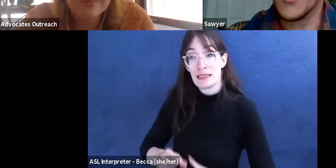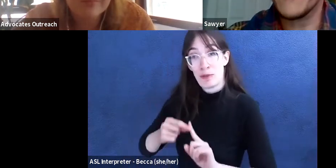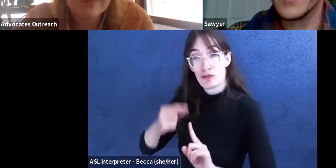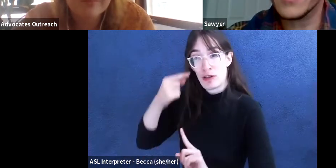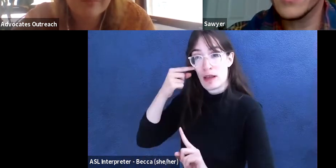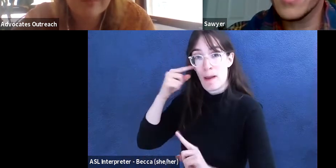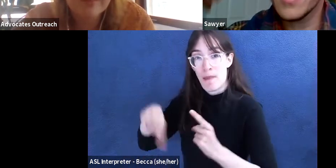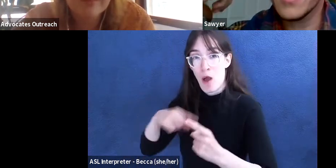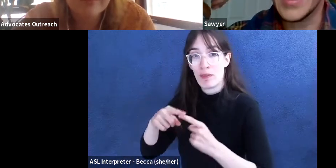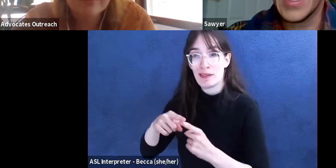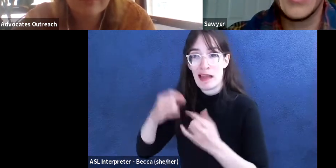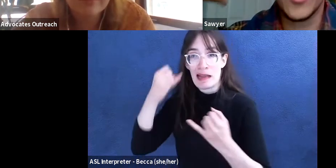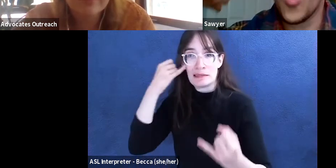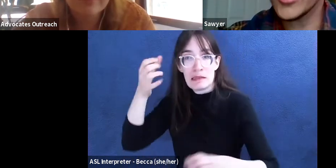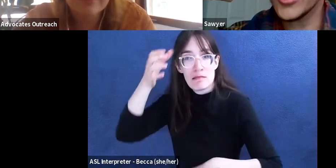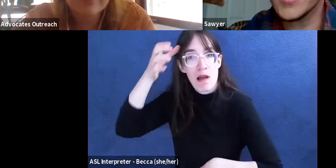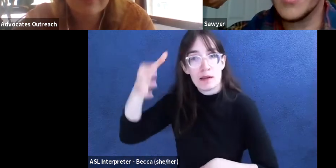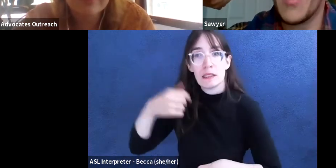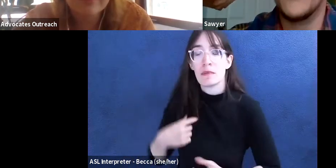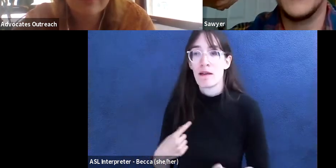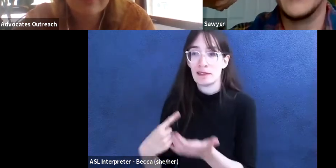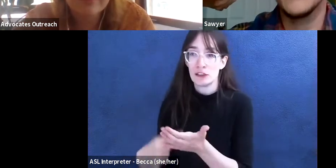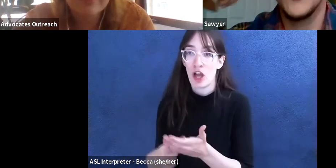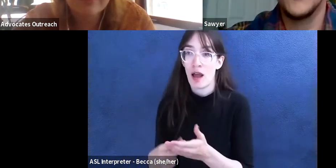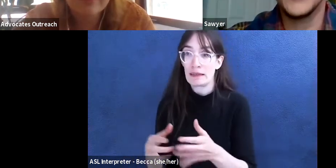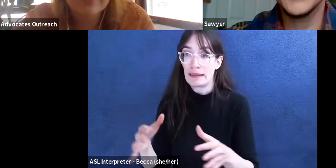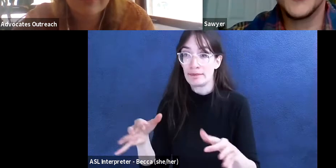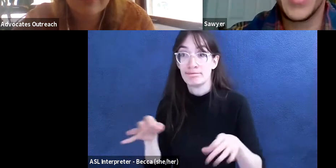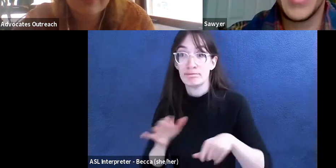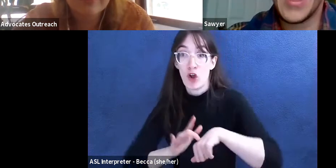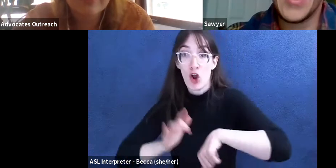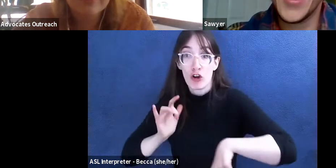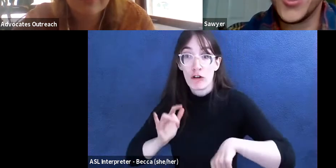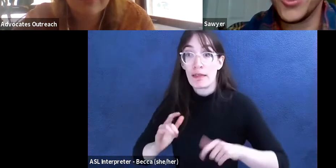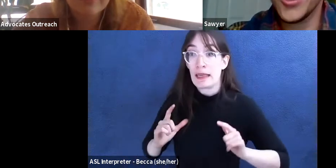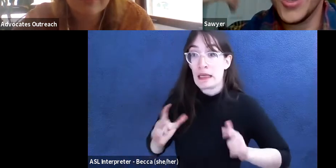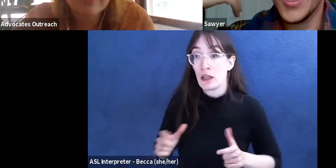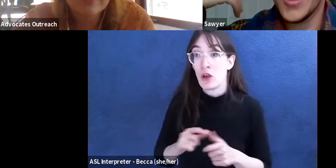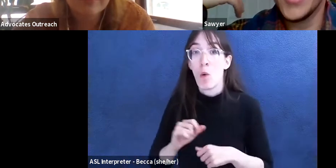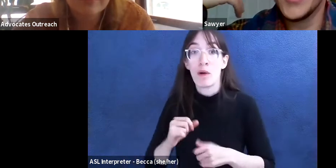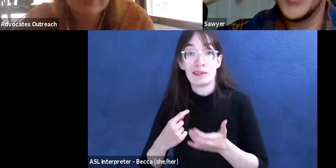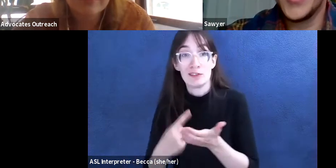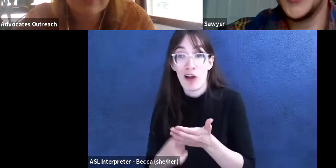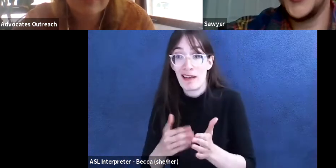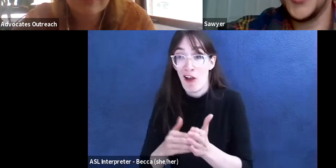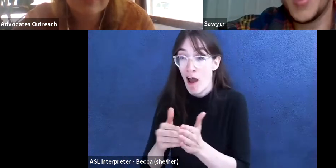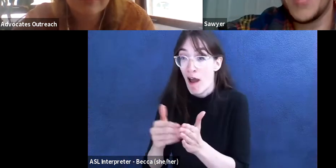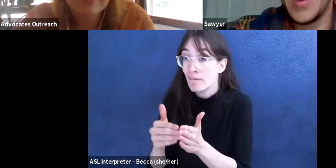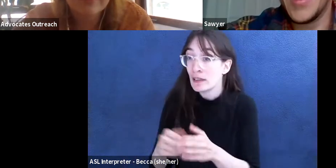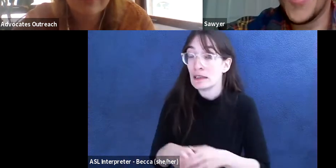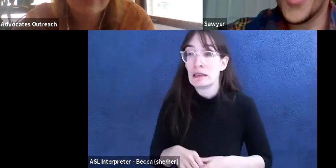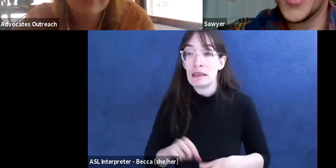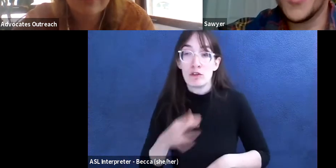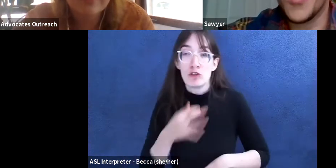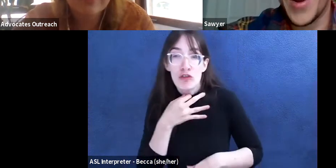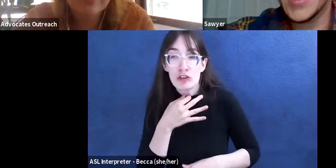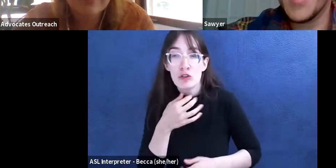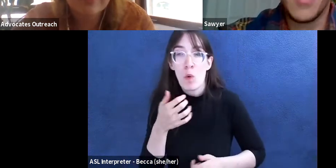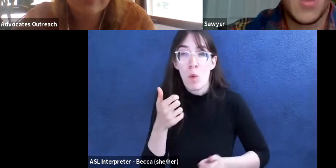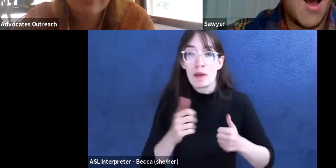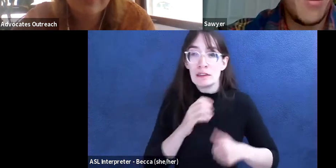And so it also talks about it in a way that's not as gendered and is a little more like, inclusive